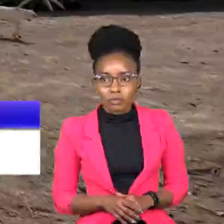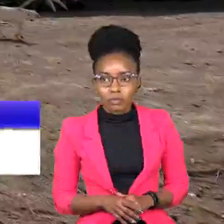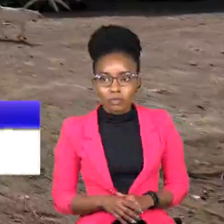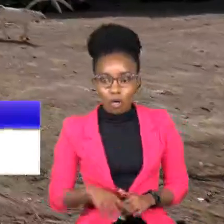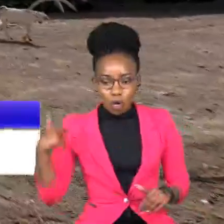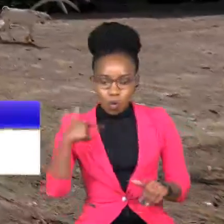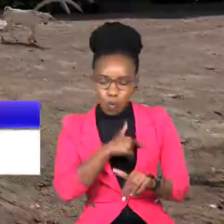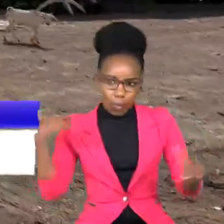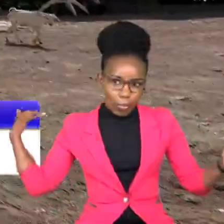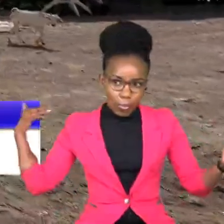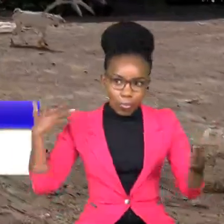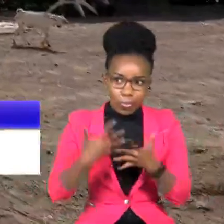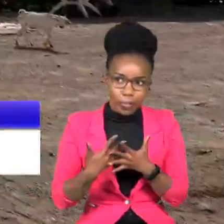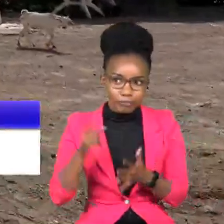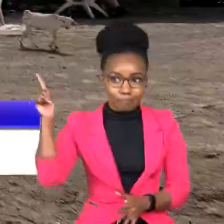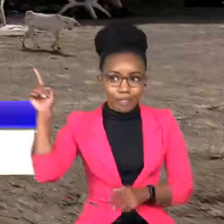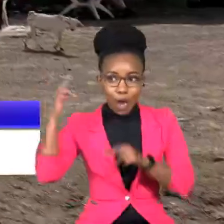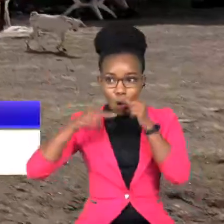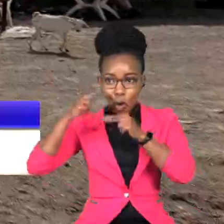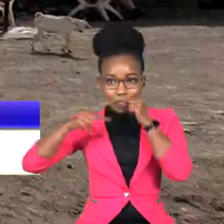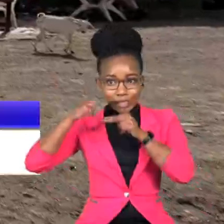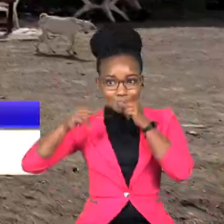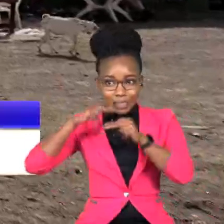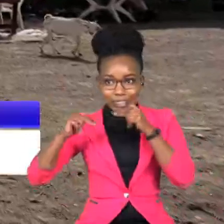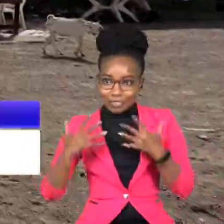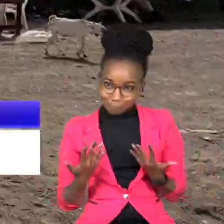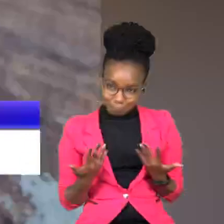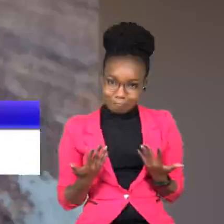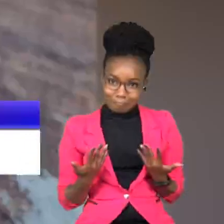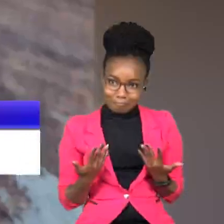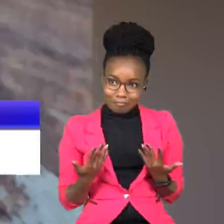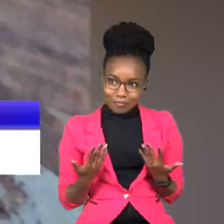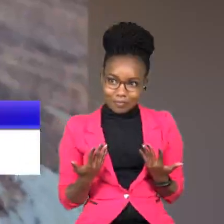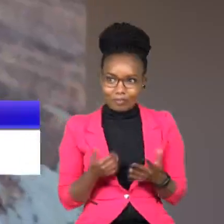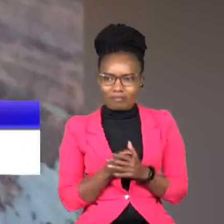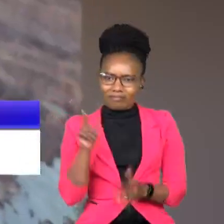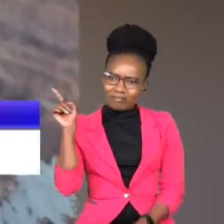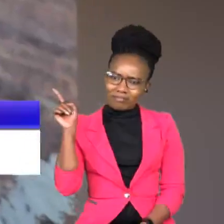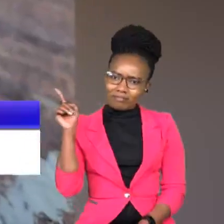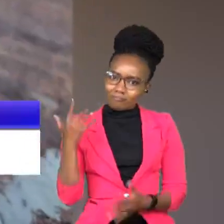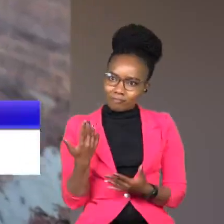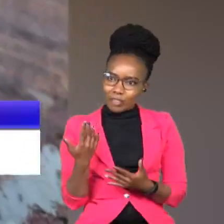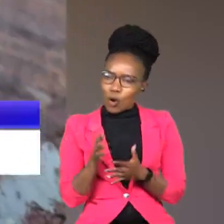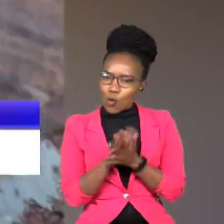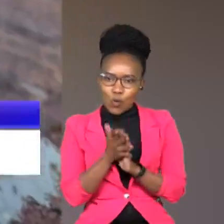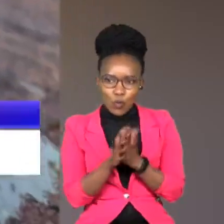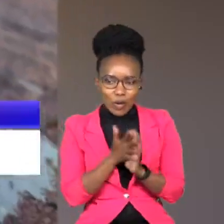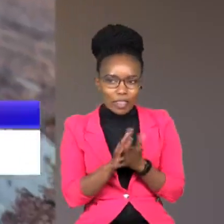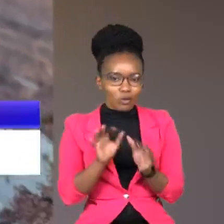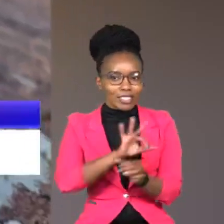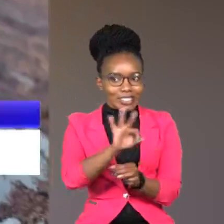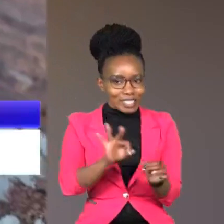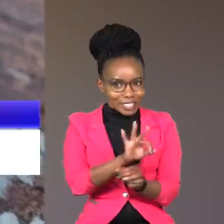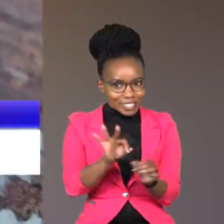We arrive at Dahalaliye restaurant. And what is a journey without a refreshing cup of tea?